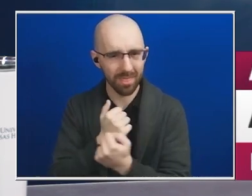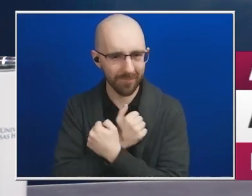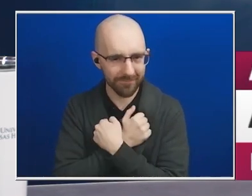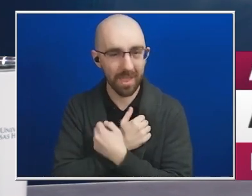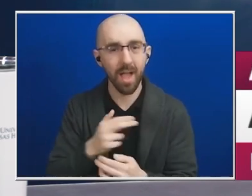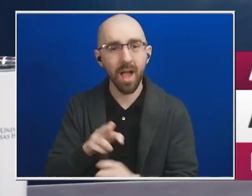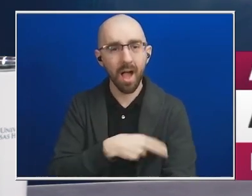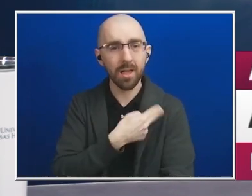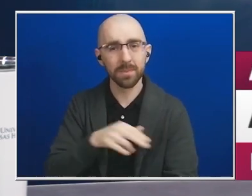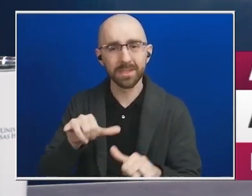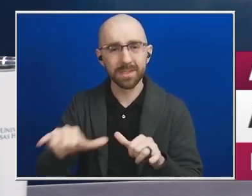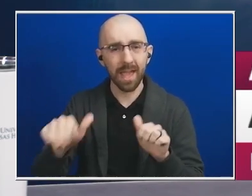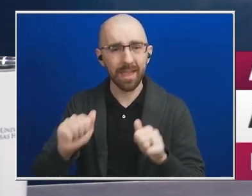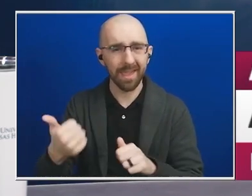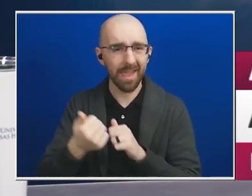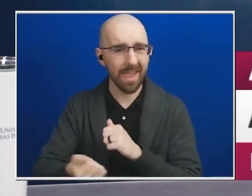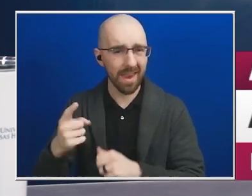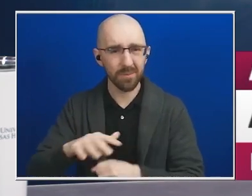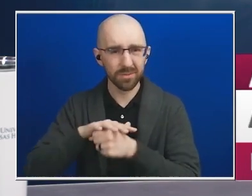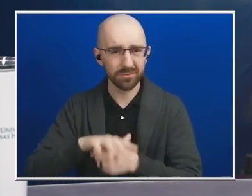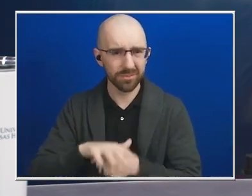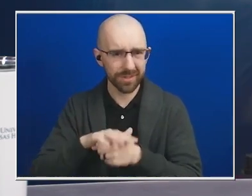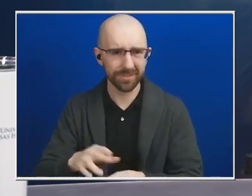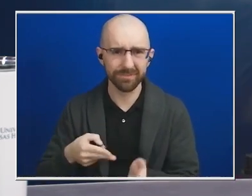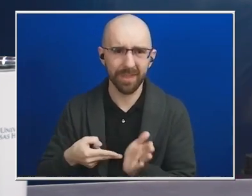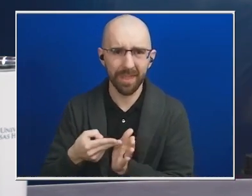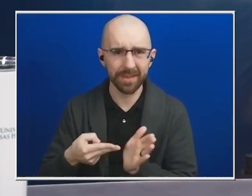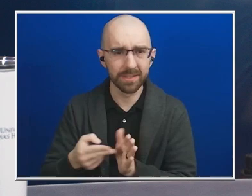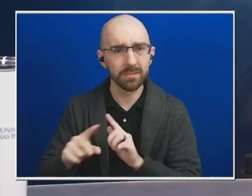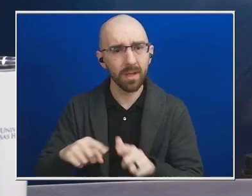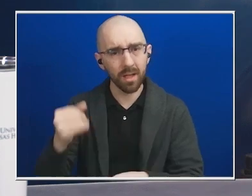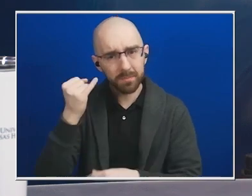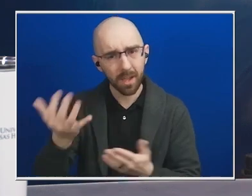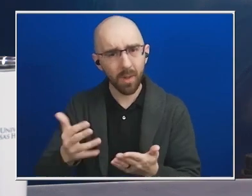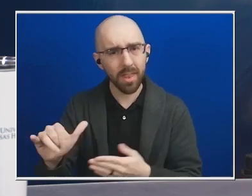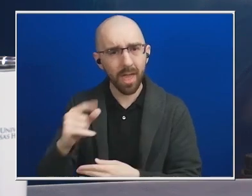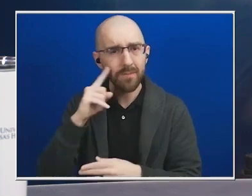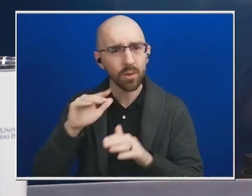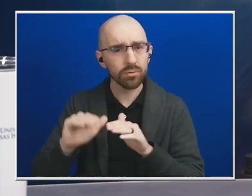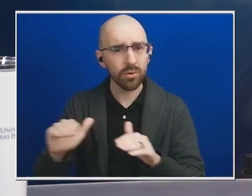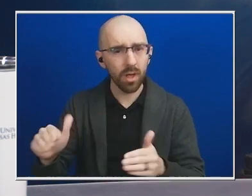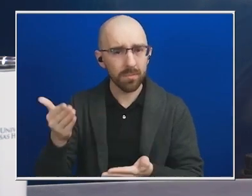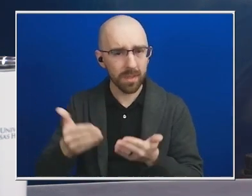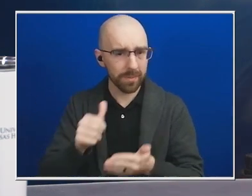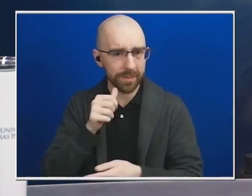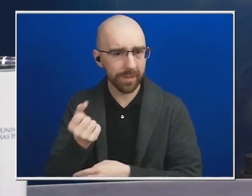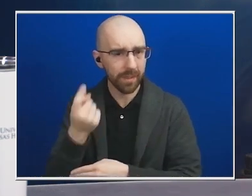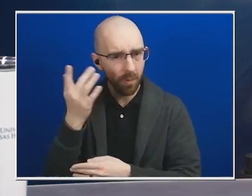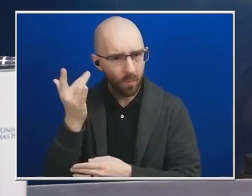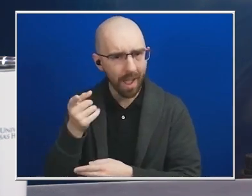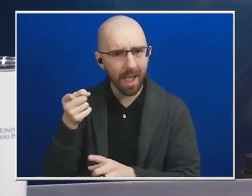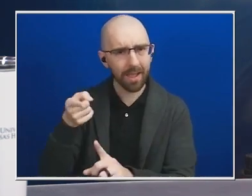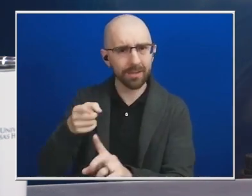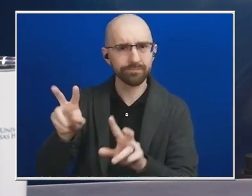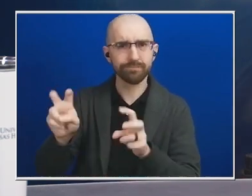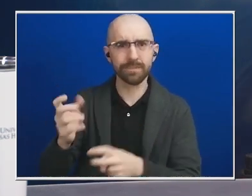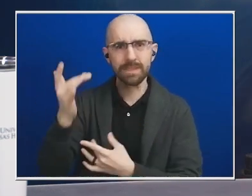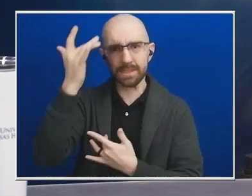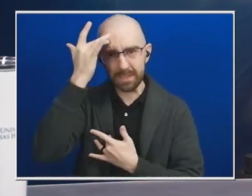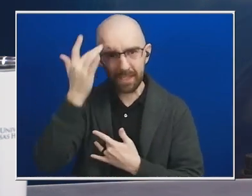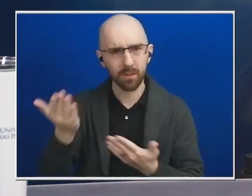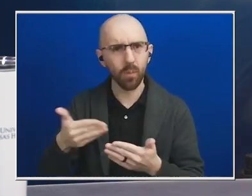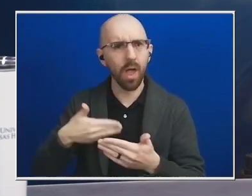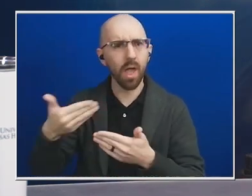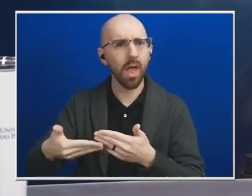stress anyone out, let's be honest. But imagine what that's like for a child who might not even understand why they're sick or what's happening